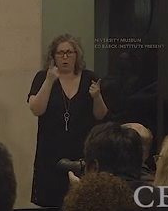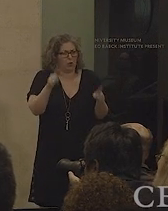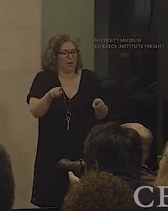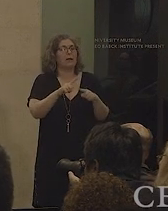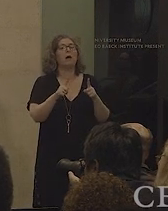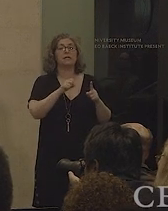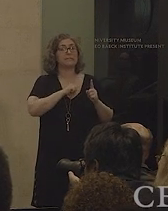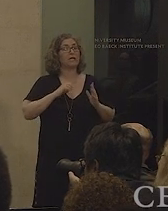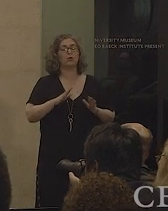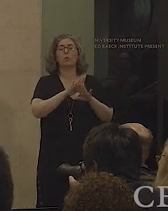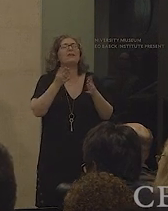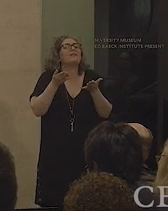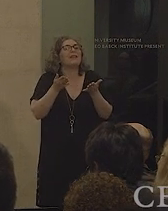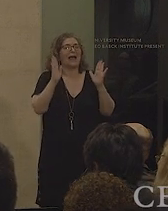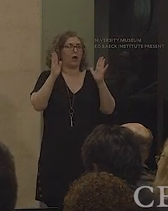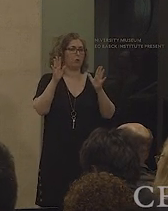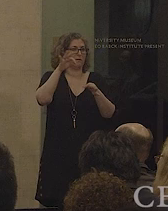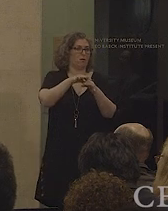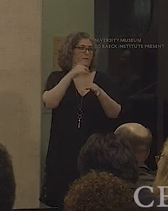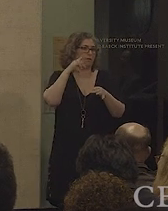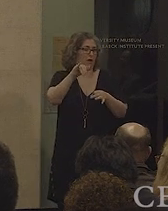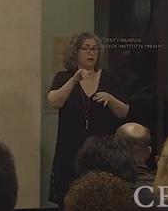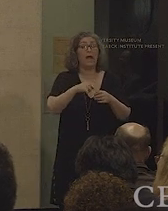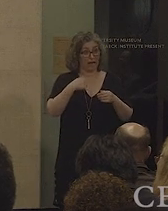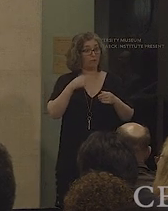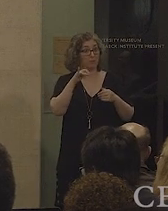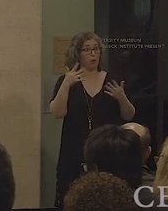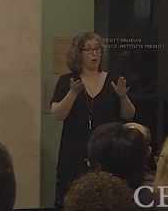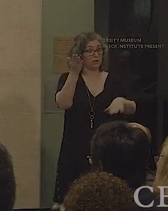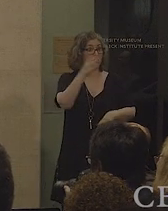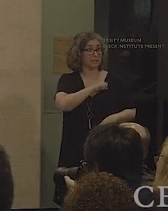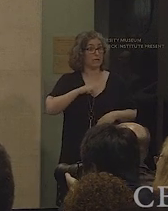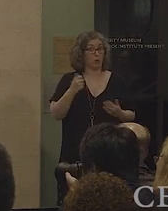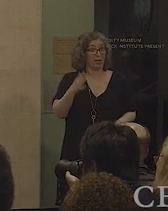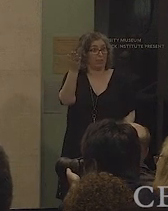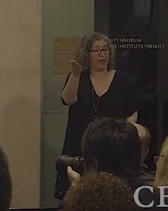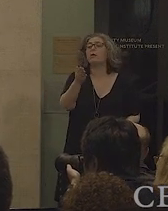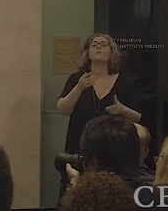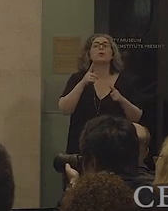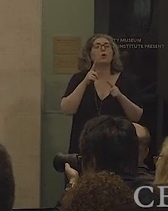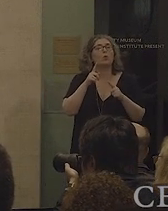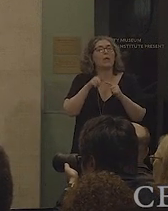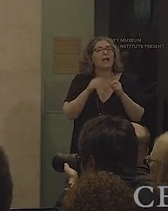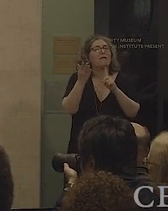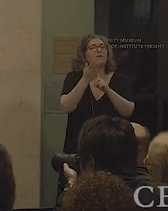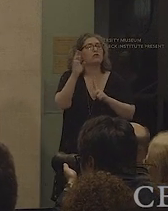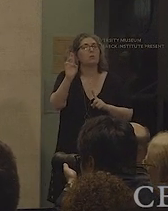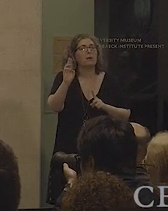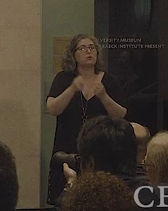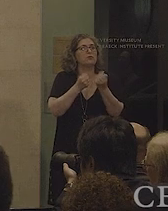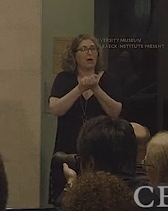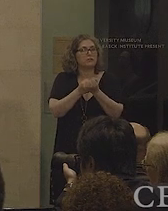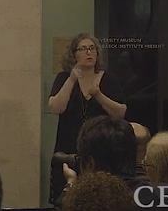that won't even allow it to come for a vote. There is a bill in front of the Senate. You can't even get a Republican